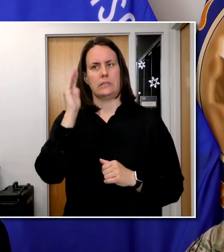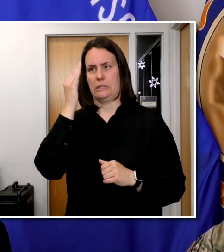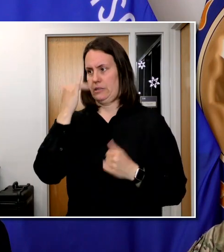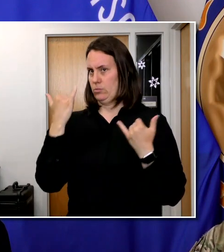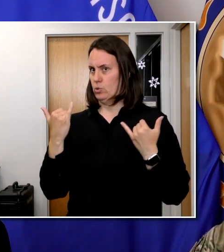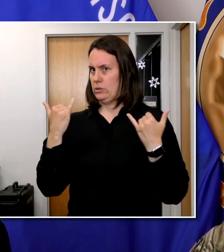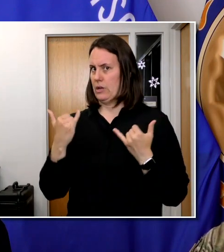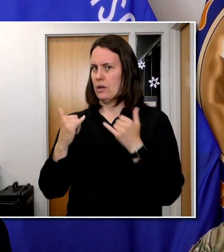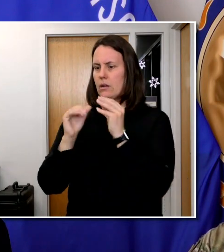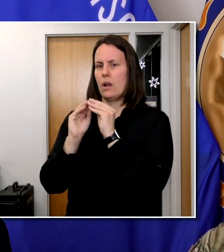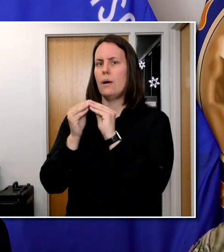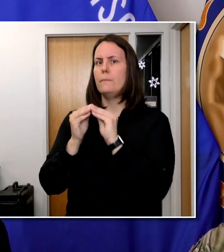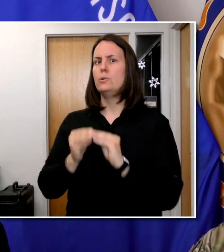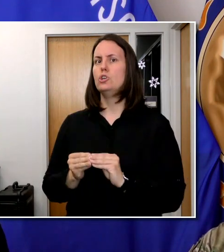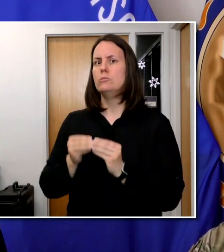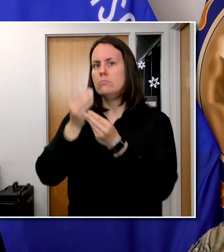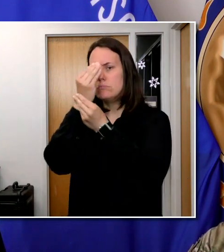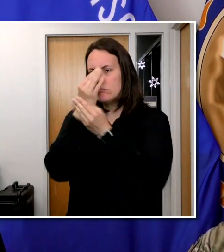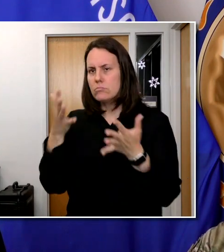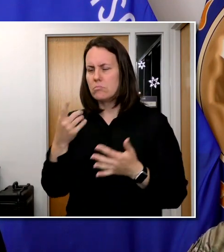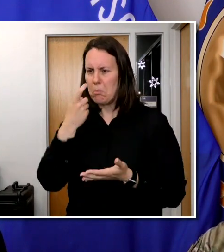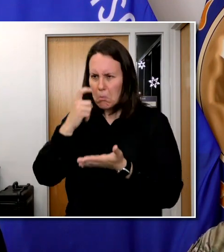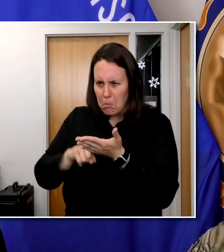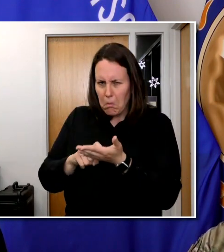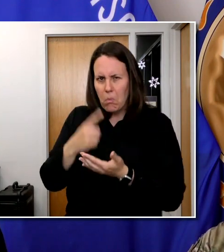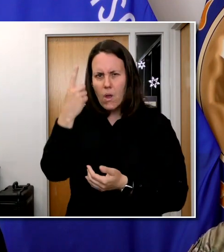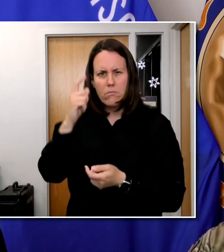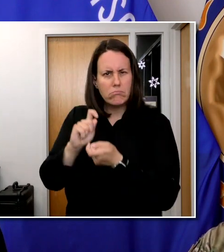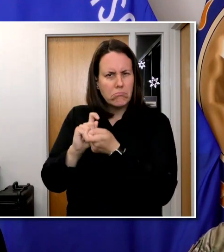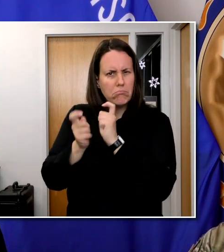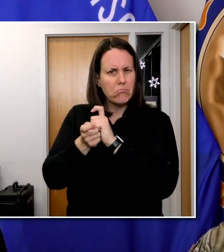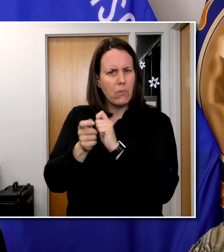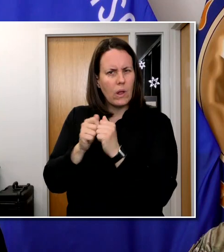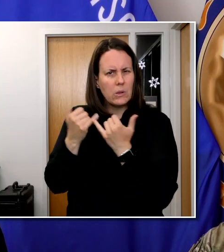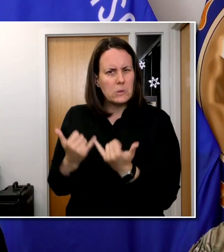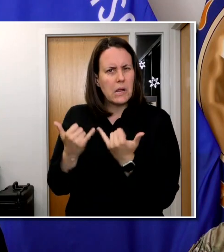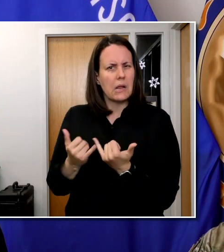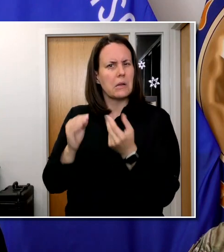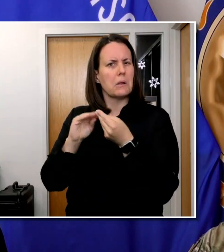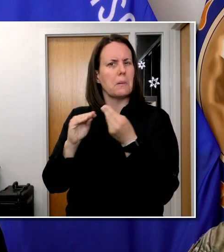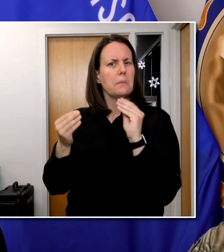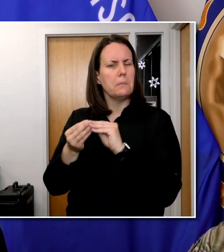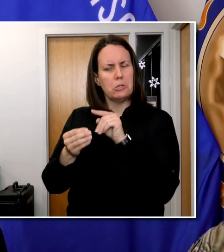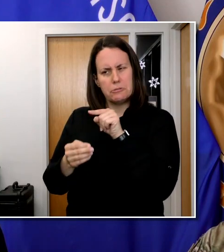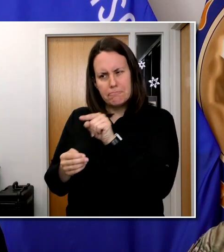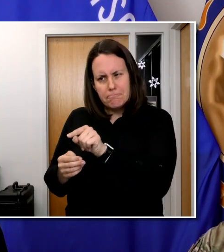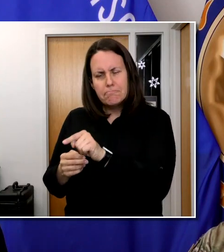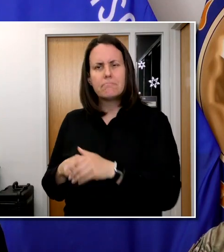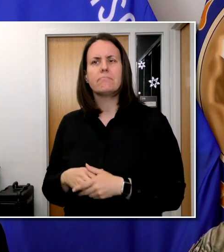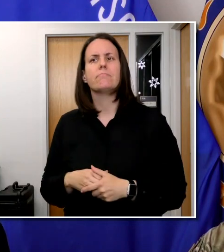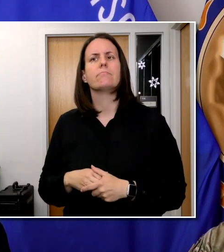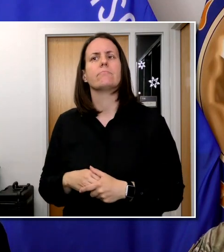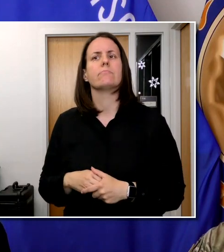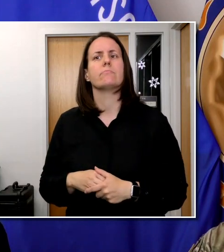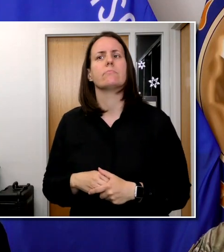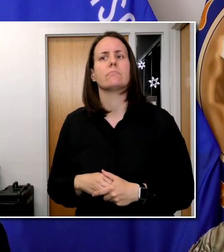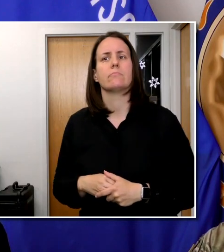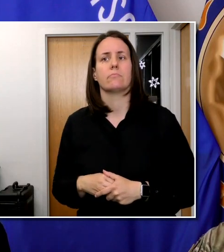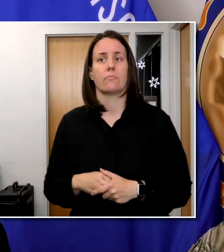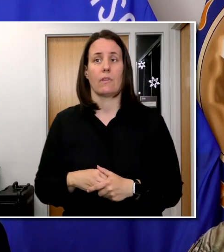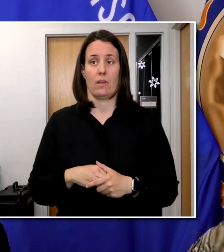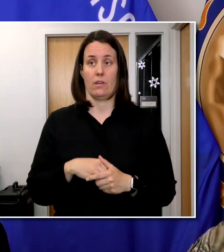So once those dots turn green, do they stay green or can they go back depending on realities on the ground? Thank